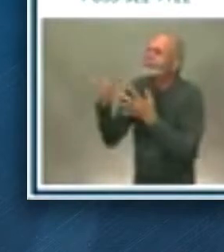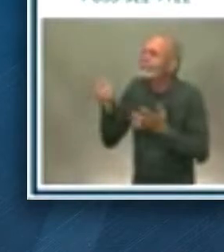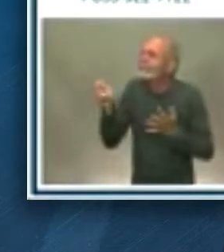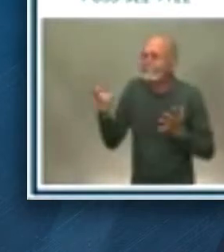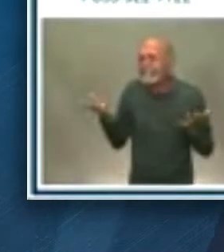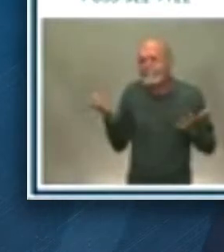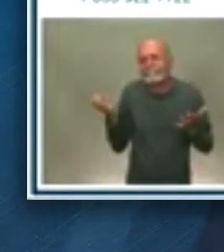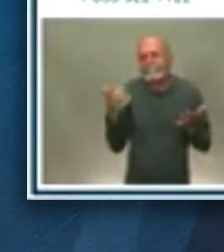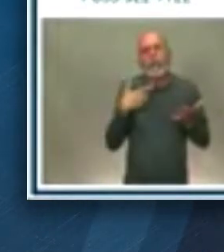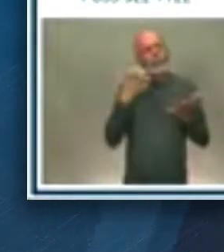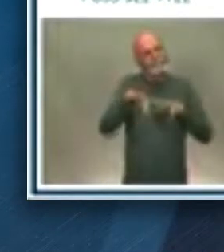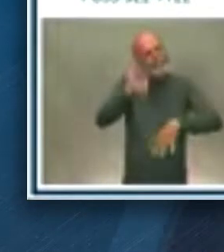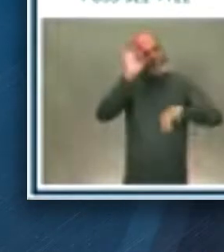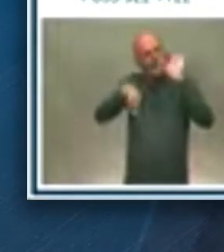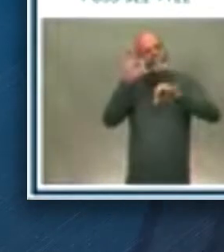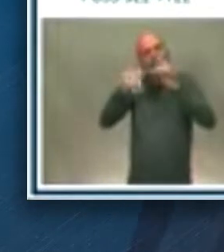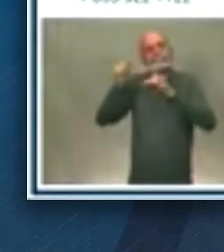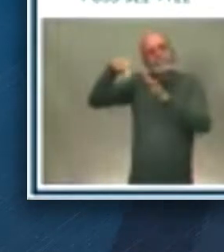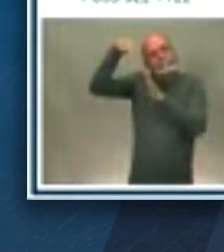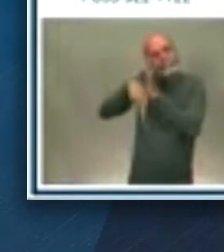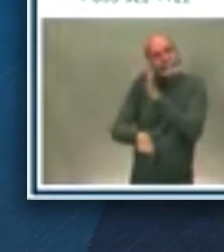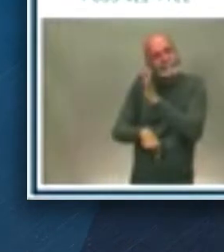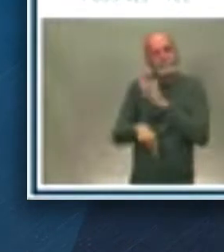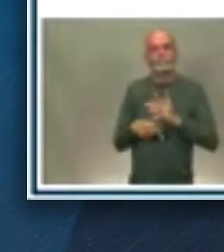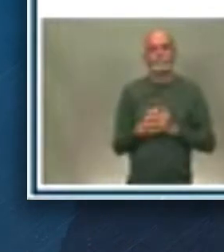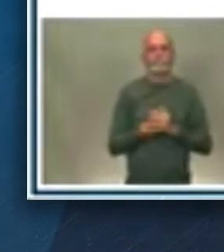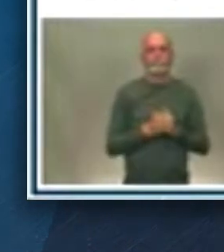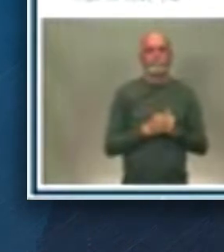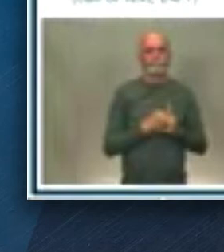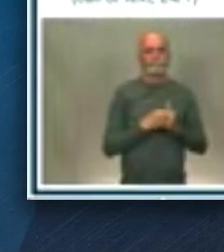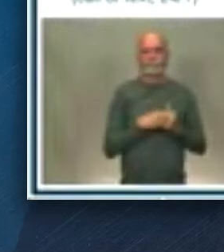to get those solutions in place.